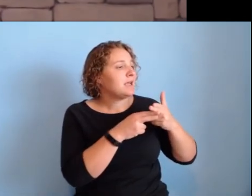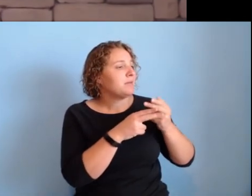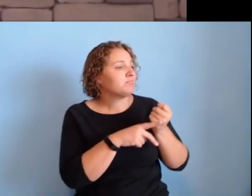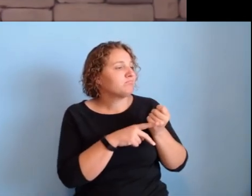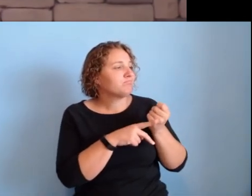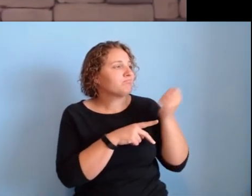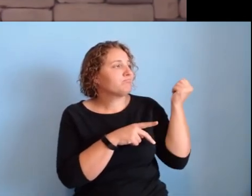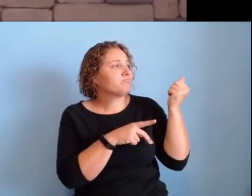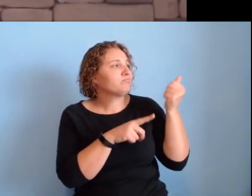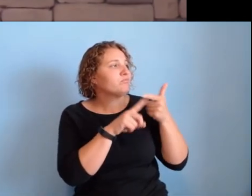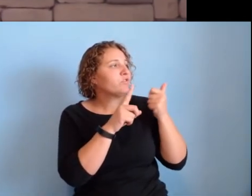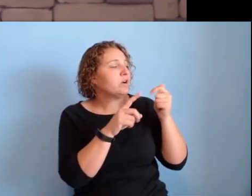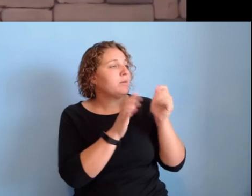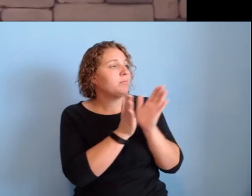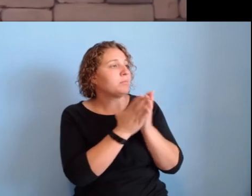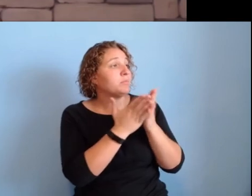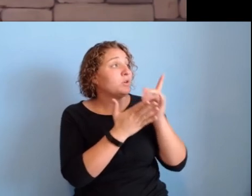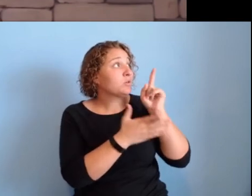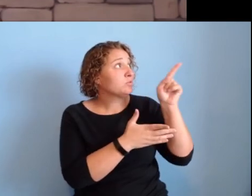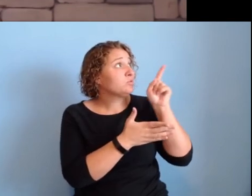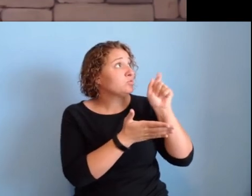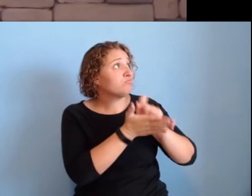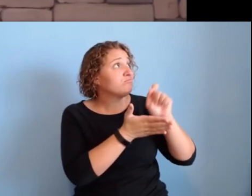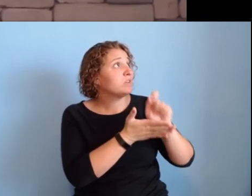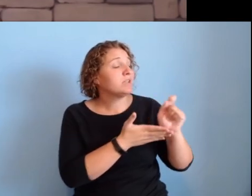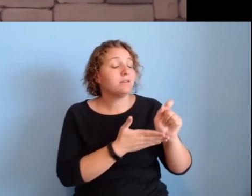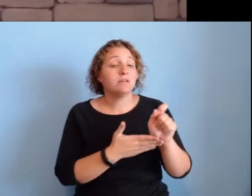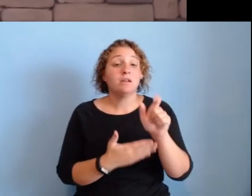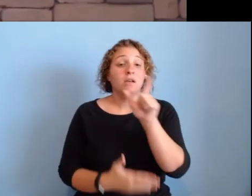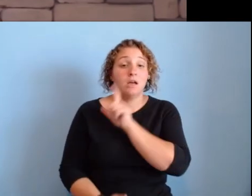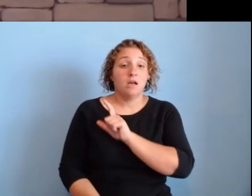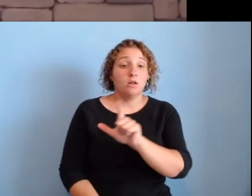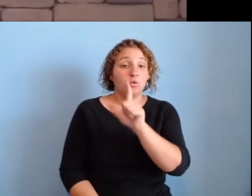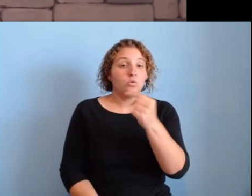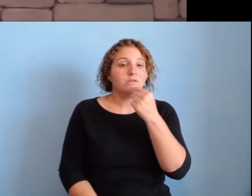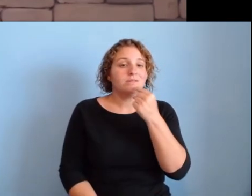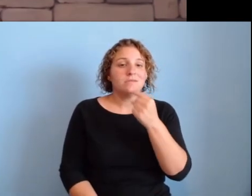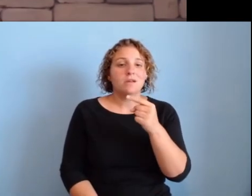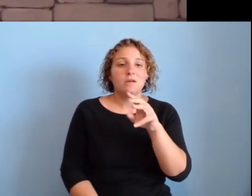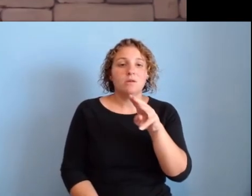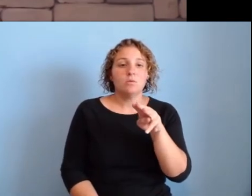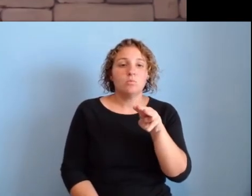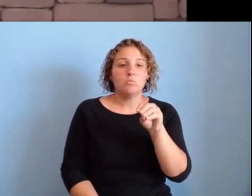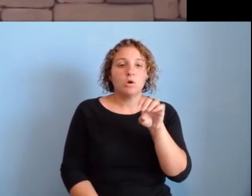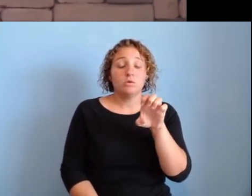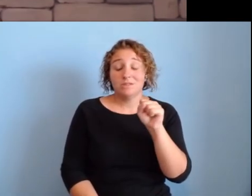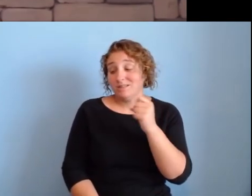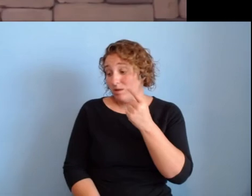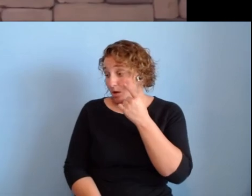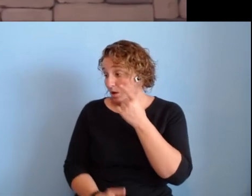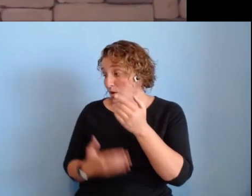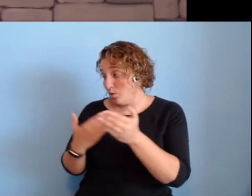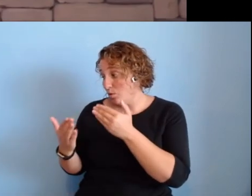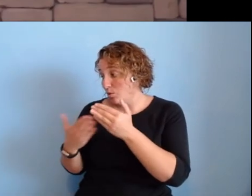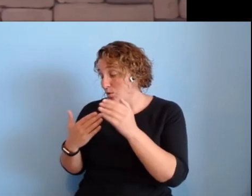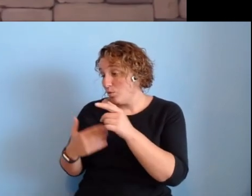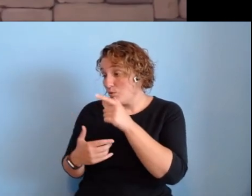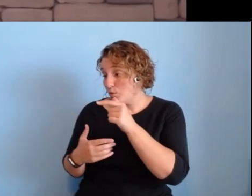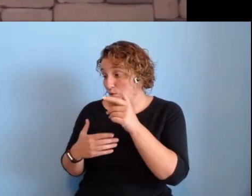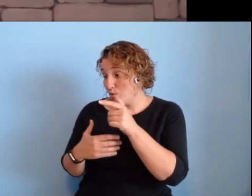written. Whoa, he knows of the book. And the Lord said on the Moses, whosoever has sinned against me, him will I blot out of my book.